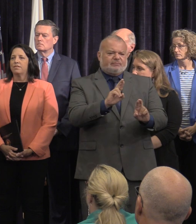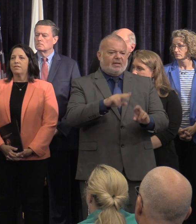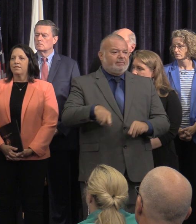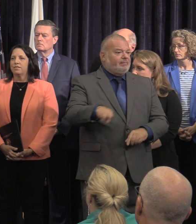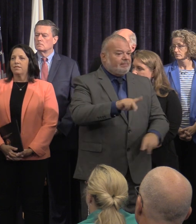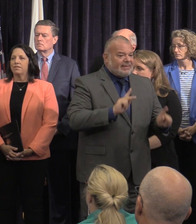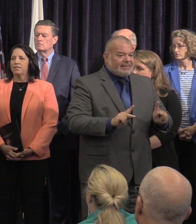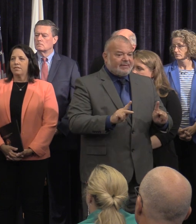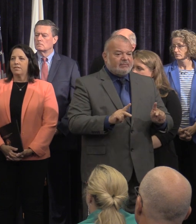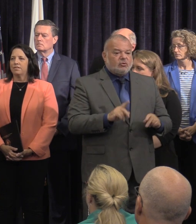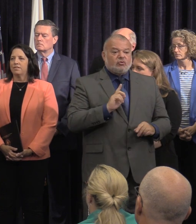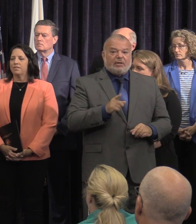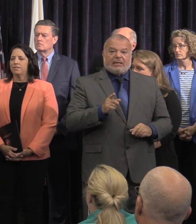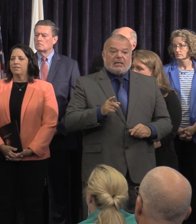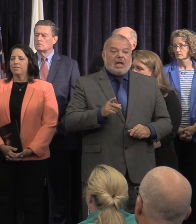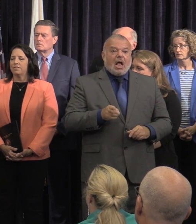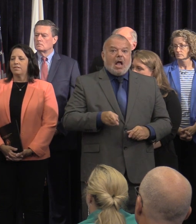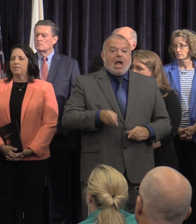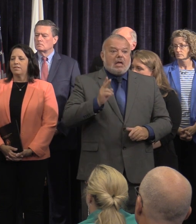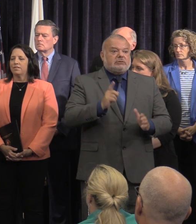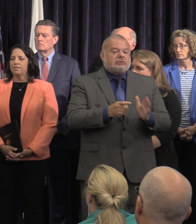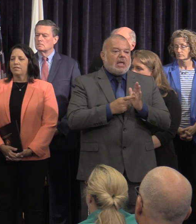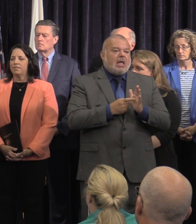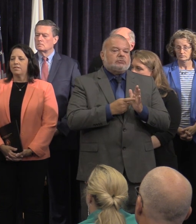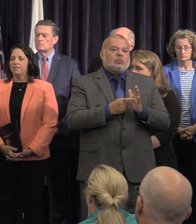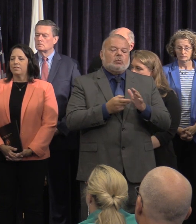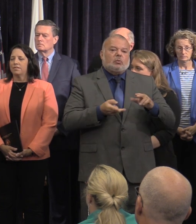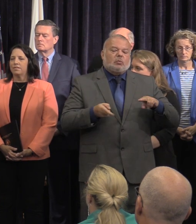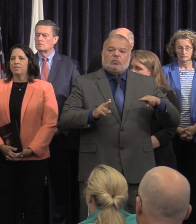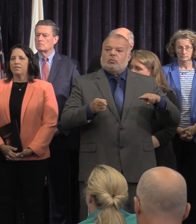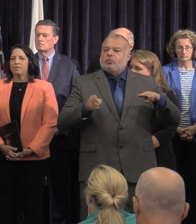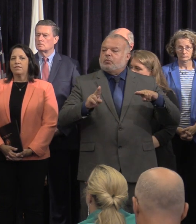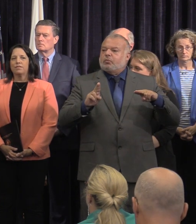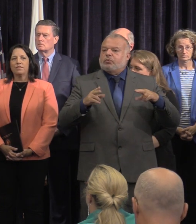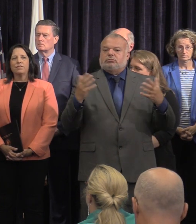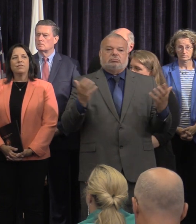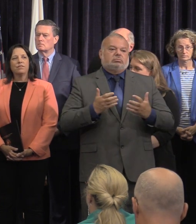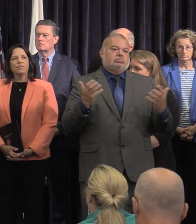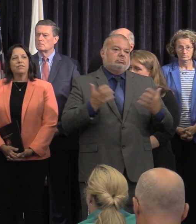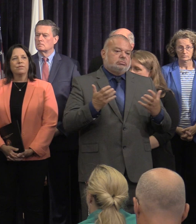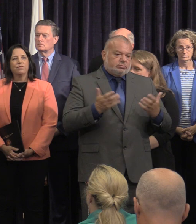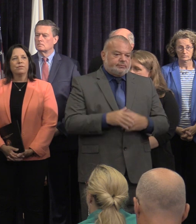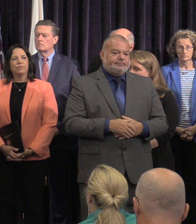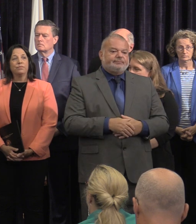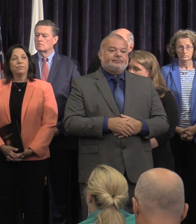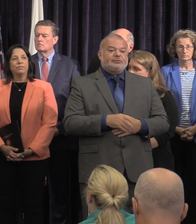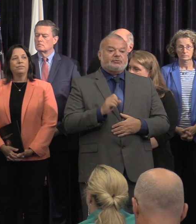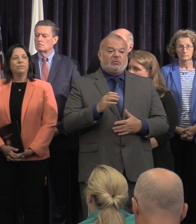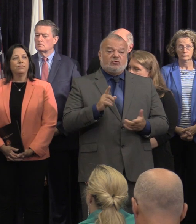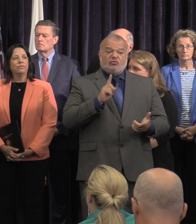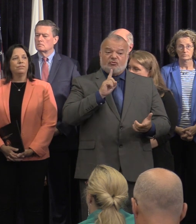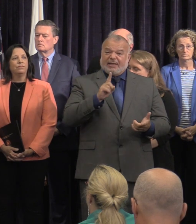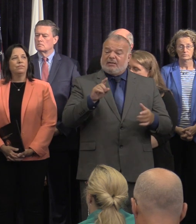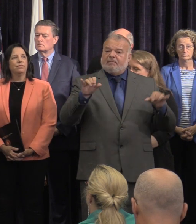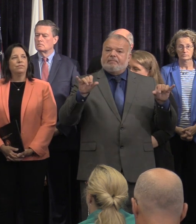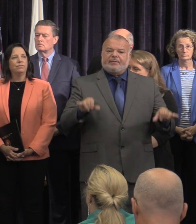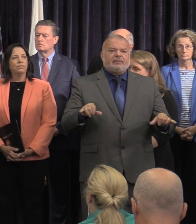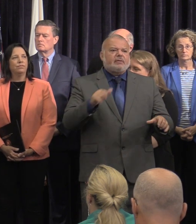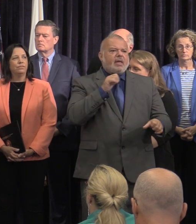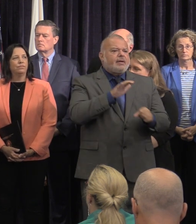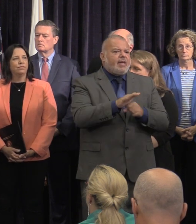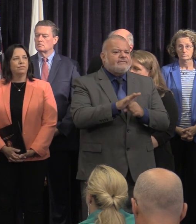not slowing down. And due to both a long-standing shortage of affordable housing, as well